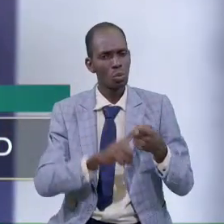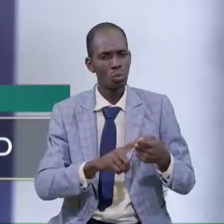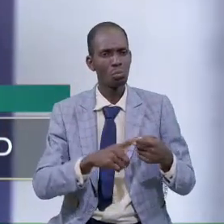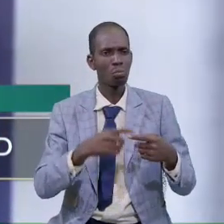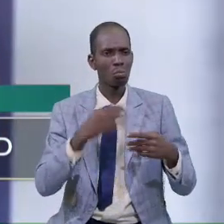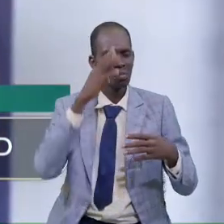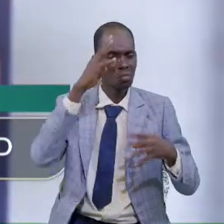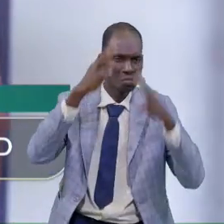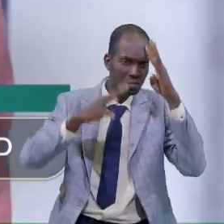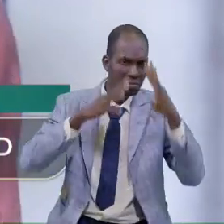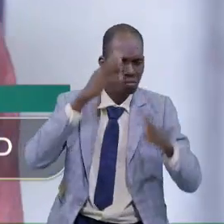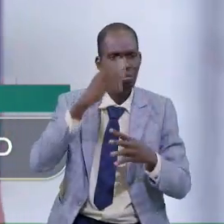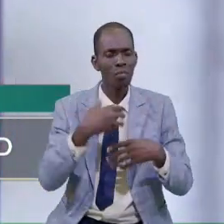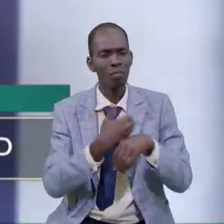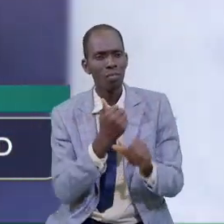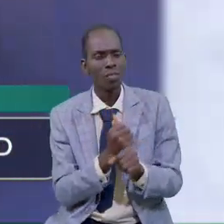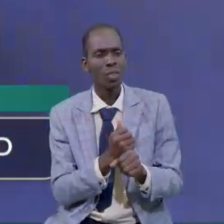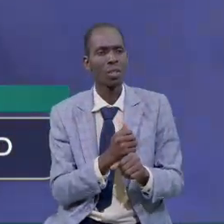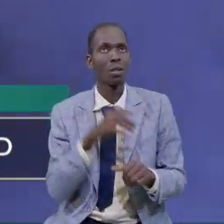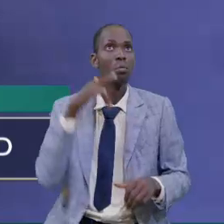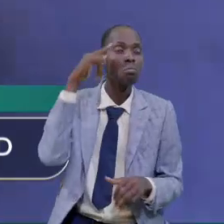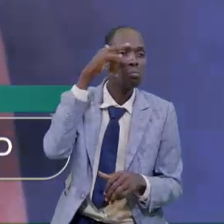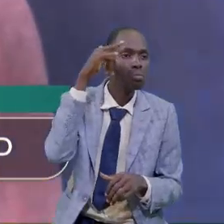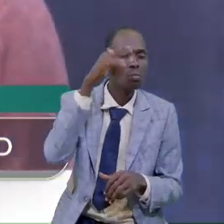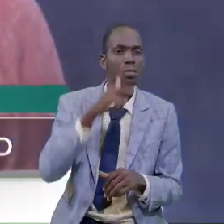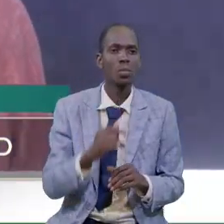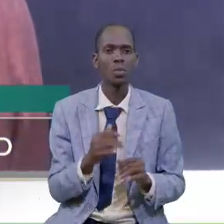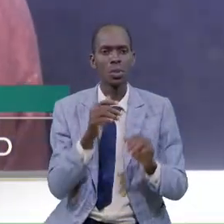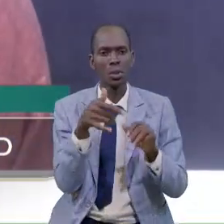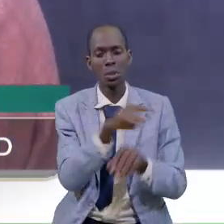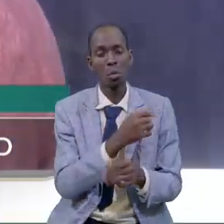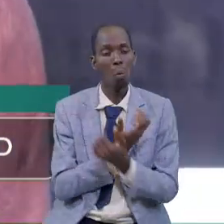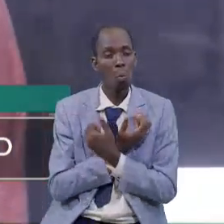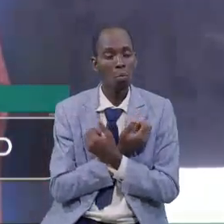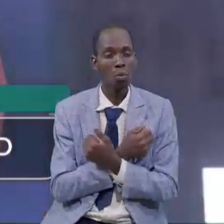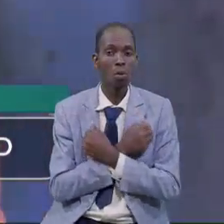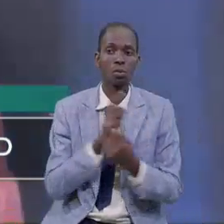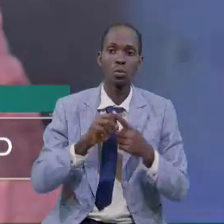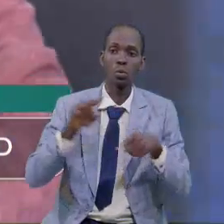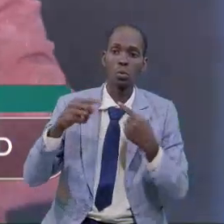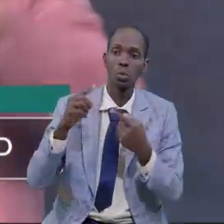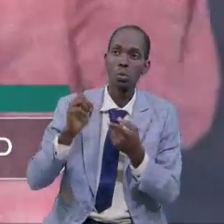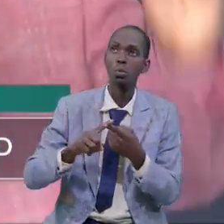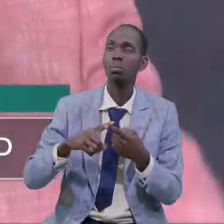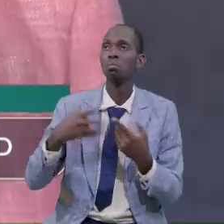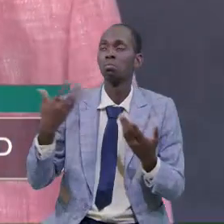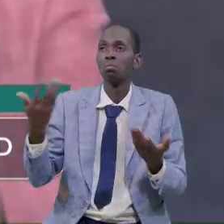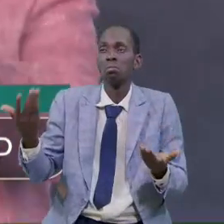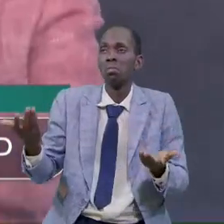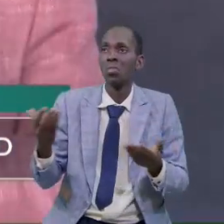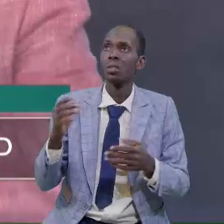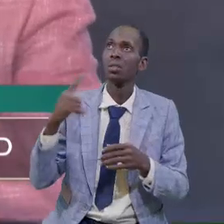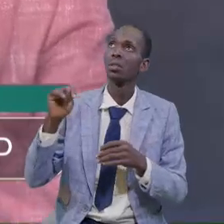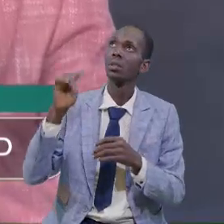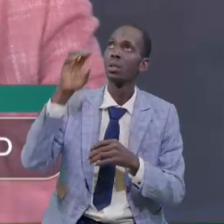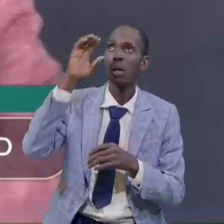can go to the moon. Leave them. They can do the AI. And they can do all the thing that needs to